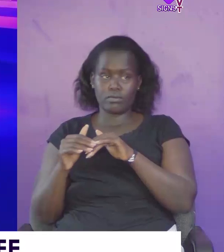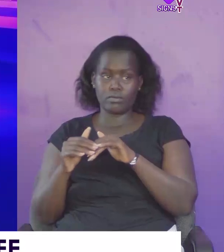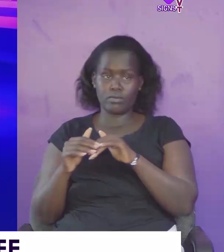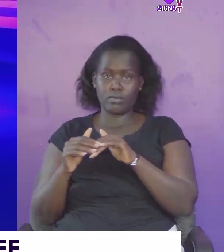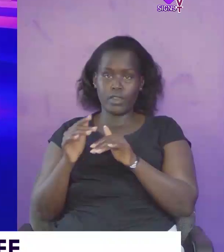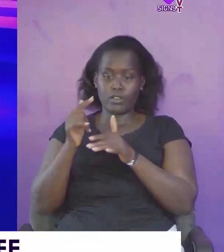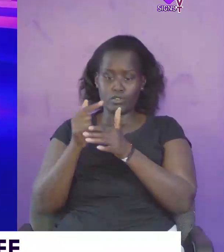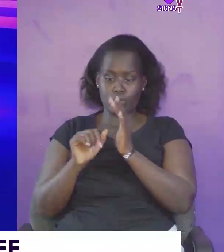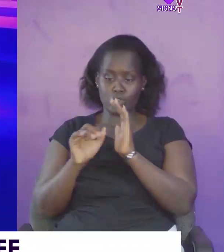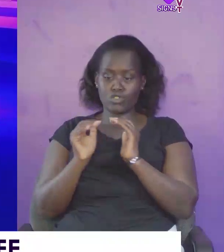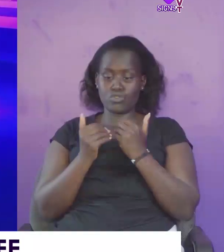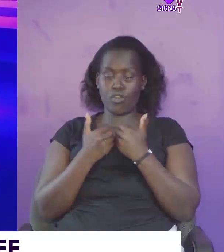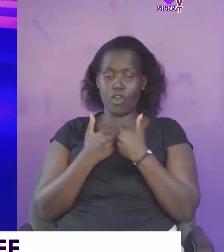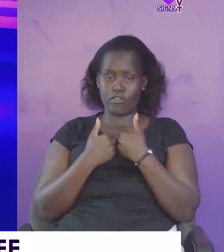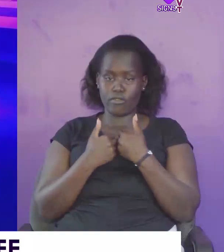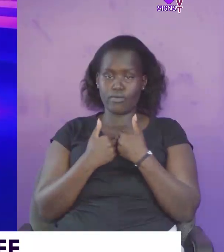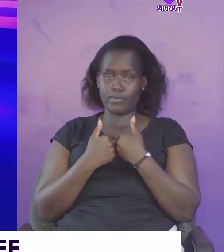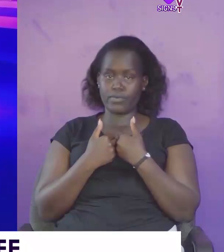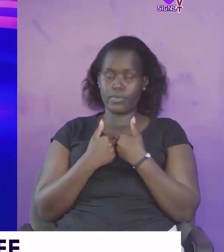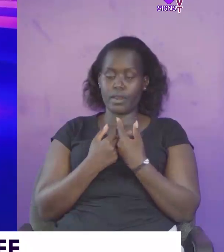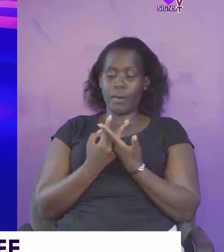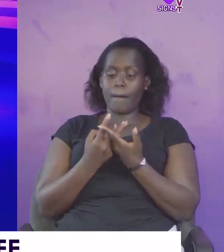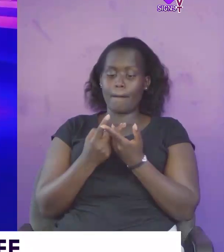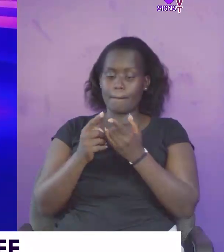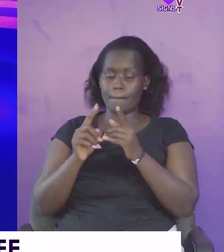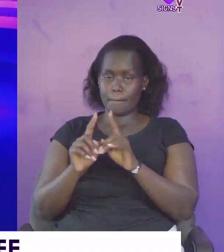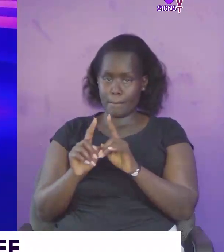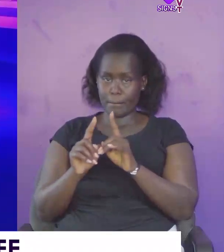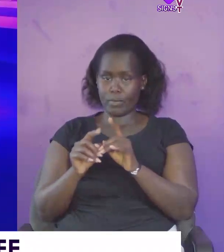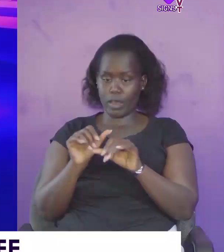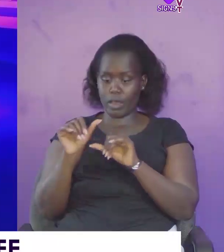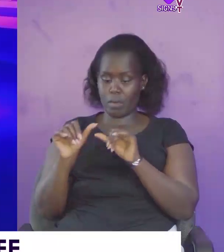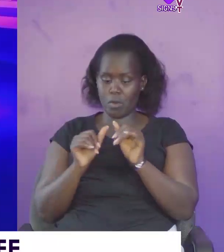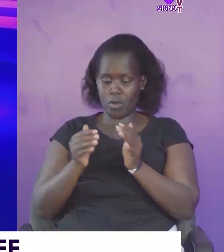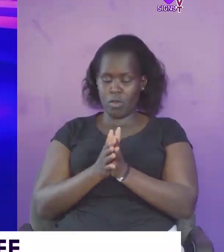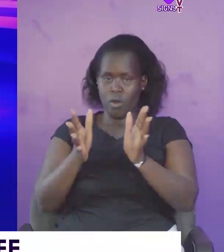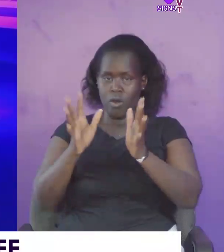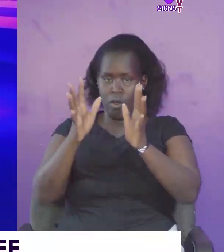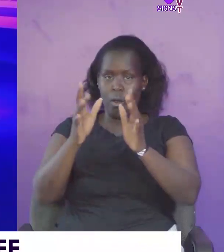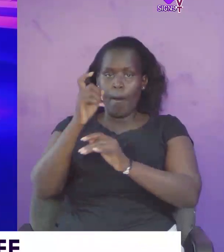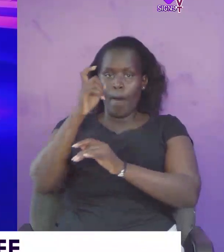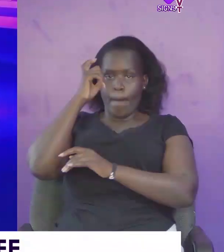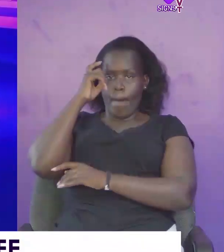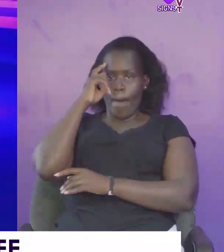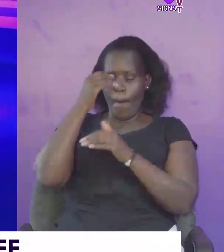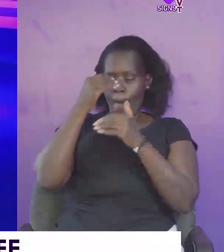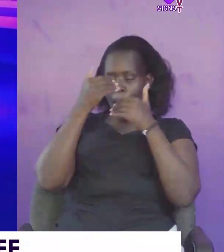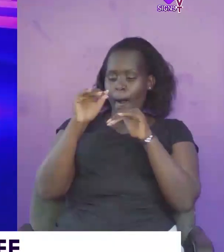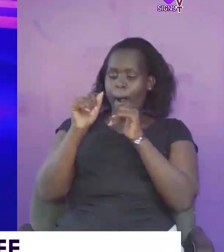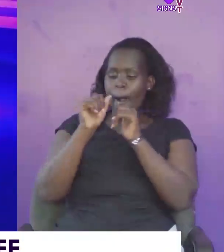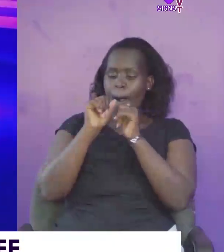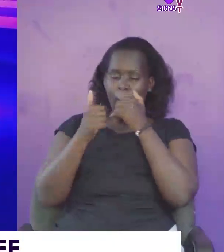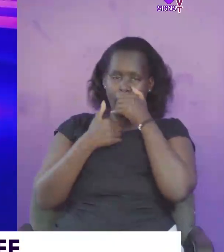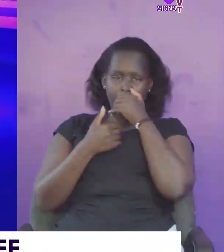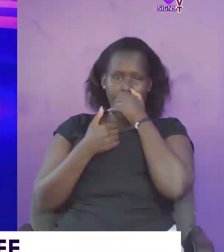what you have. Right. And but in terms of general celebration, I think the limitations that come with